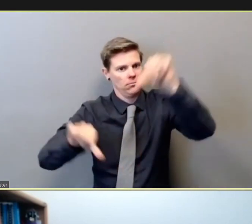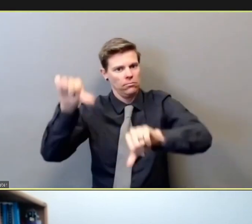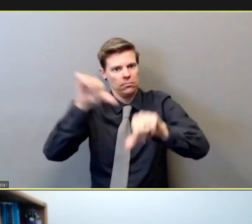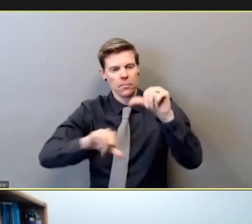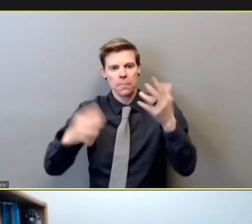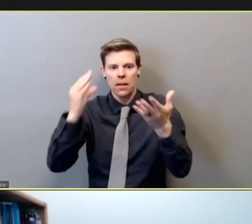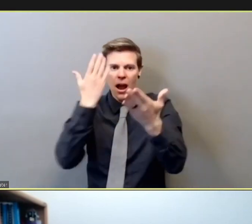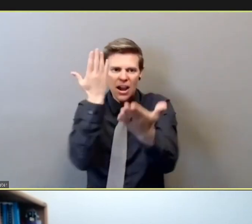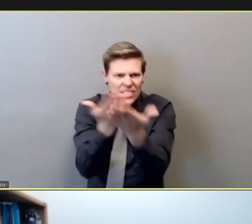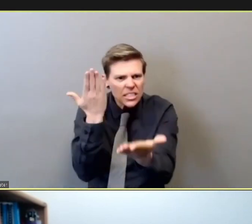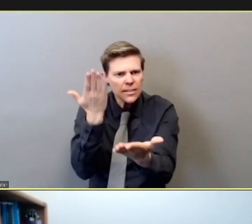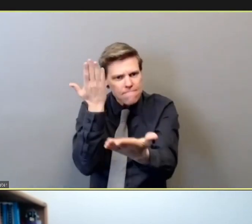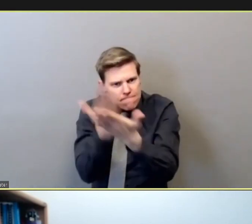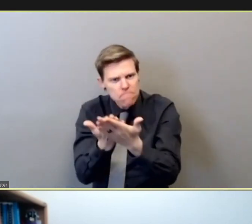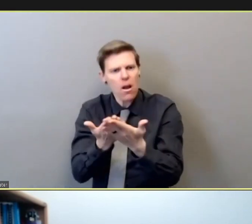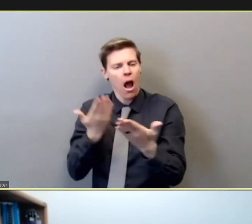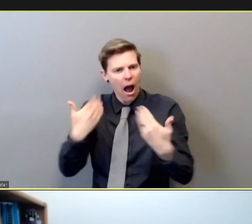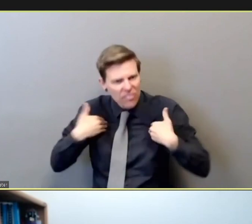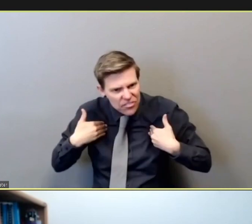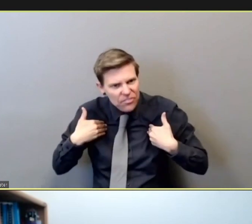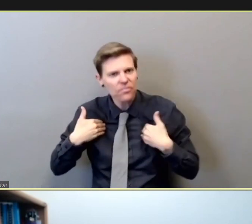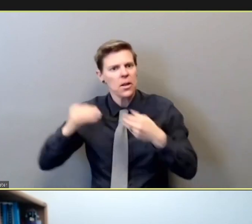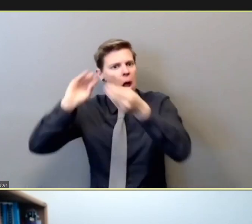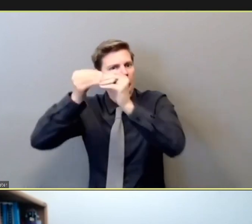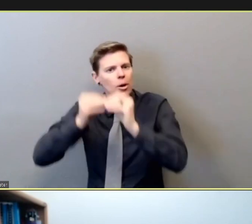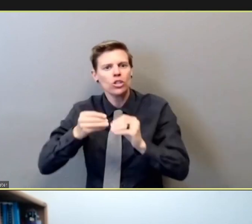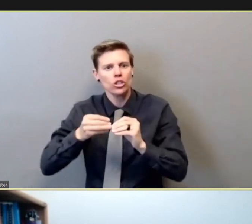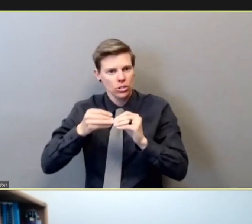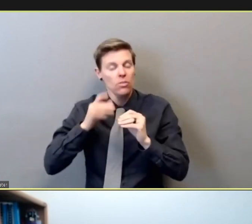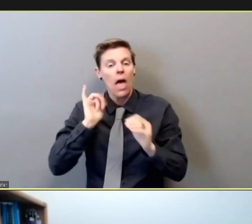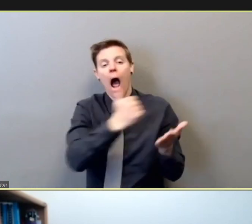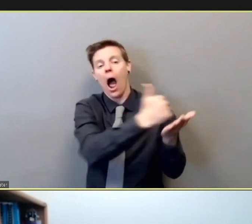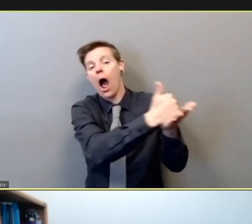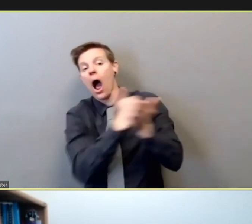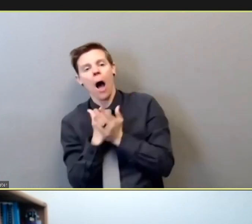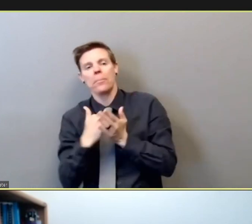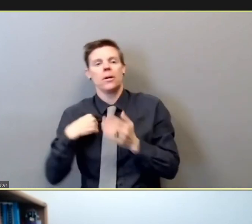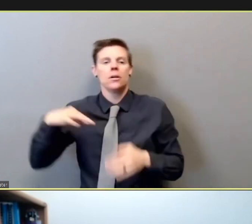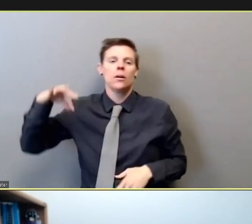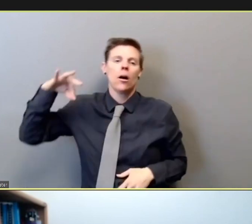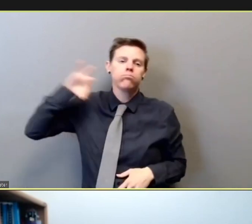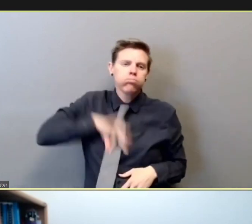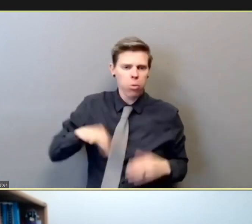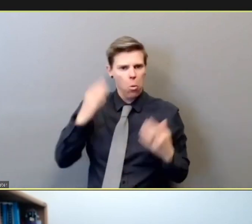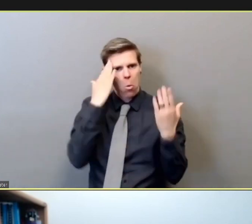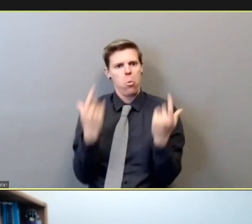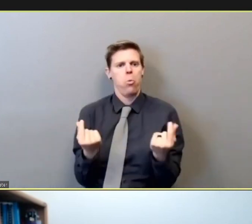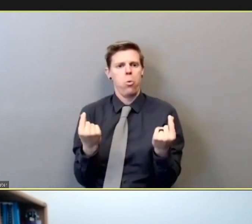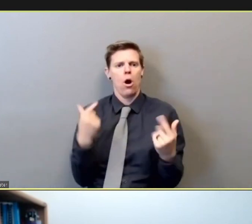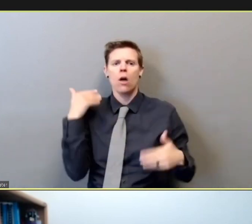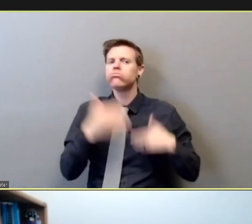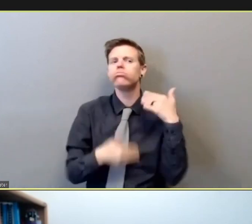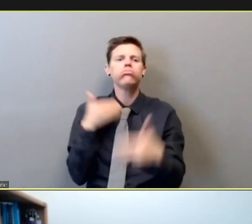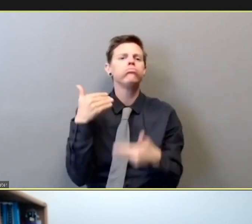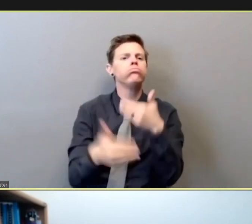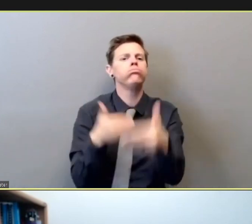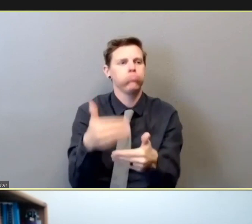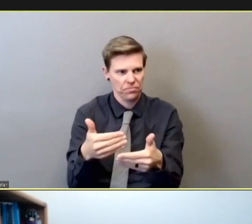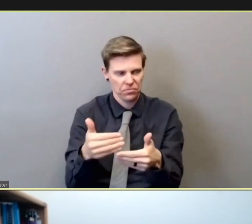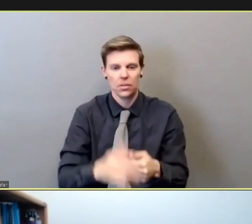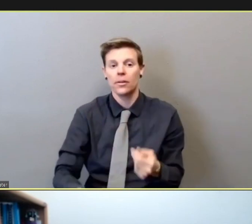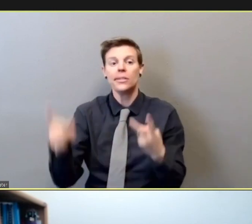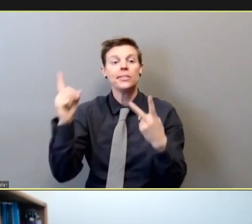for us and makes our job, even though it can be challenging at times, it makes it fun to do. I think the second thing I'll say, and then I'll turn it